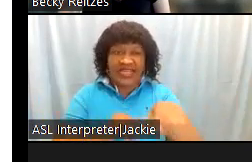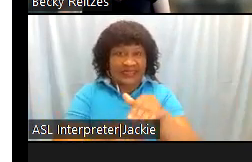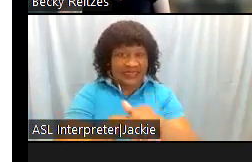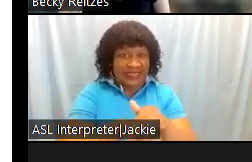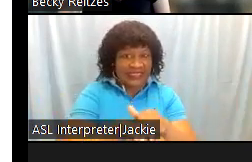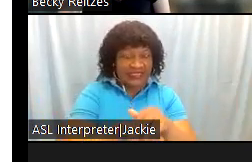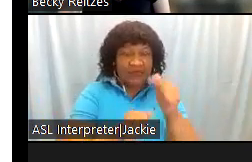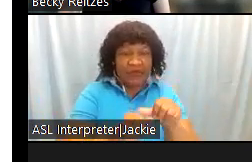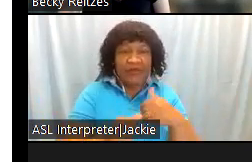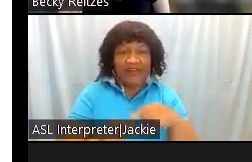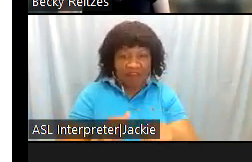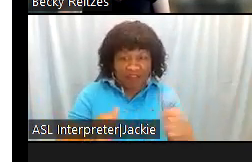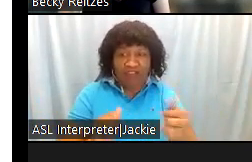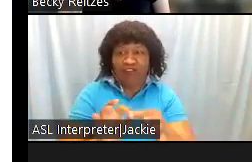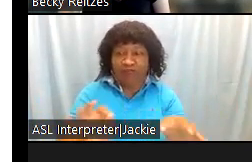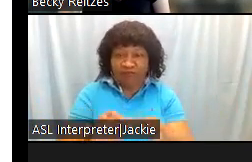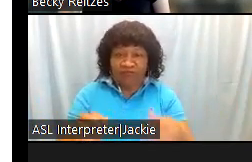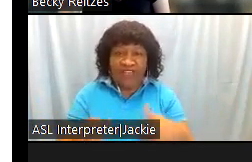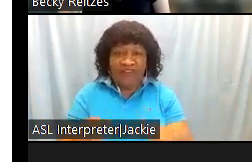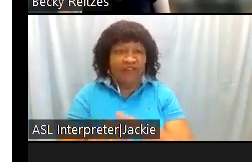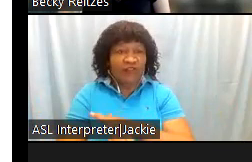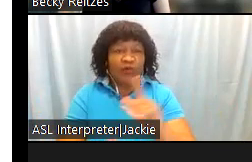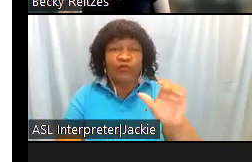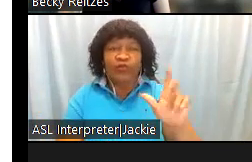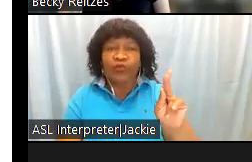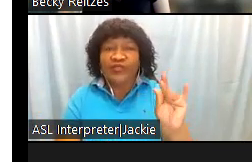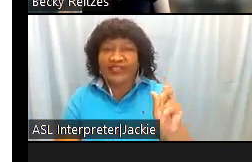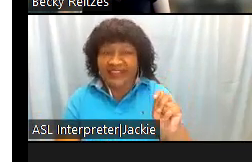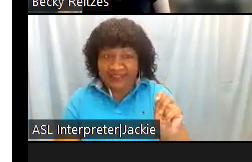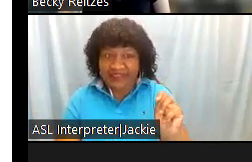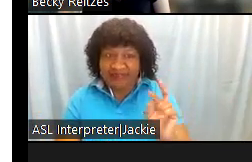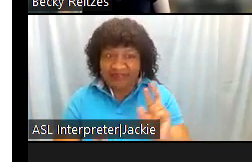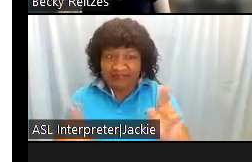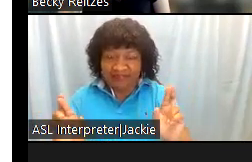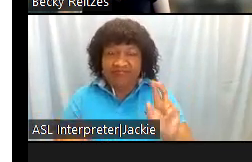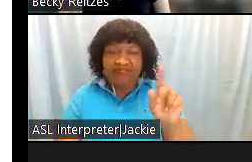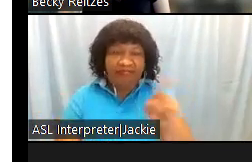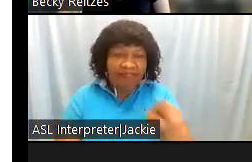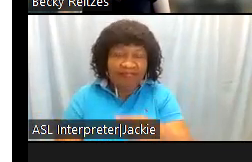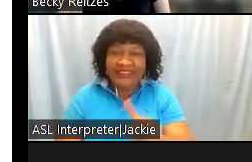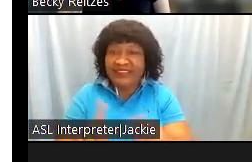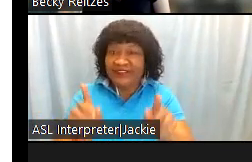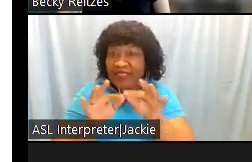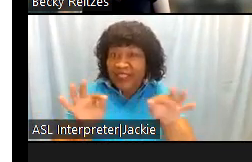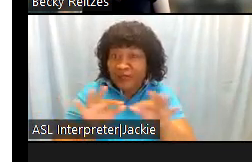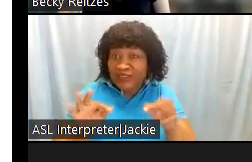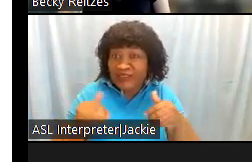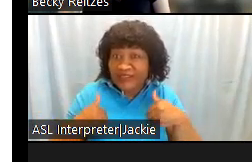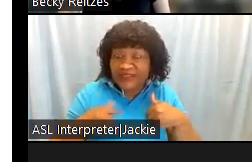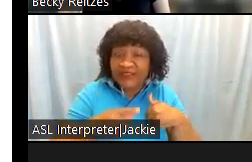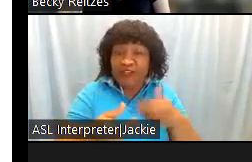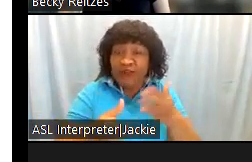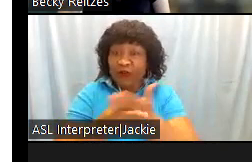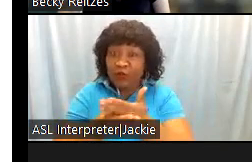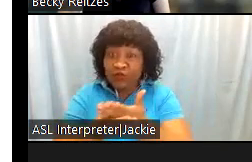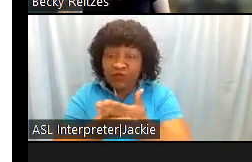we do have them. Again, we have a full toolkit in all of these different languages, and there's folders.